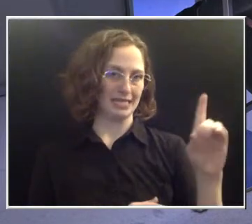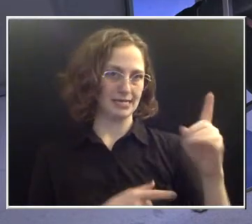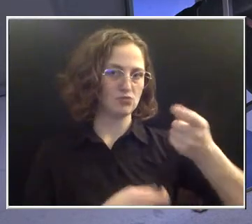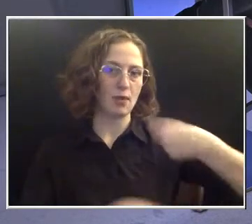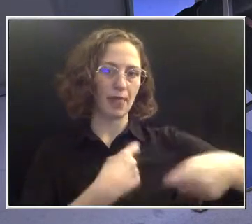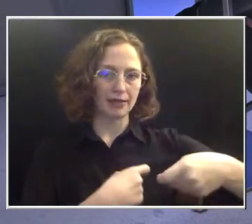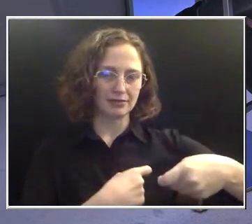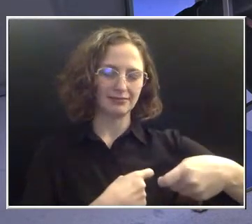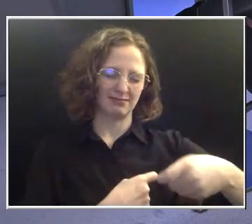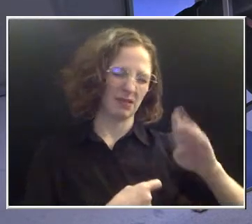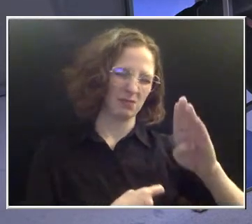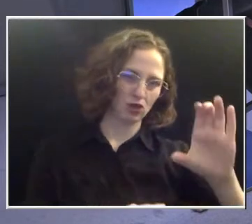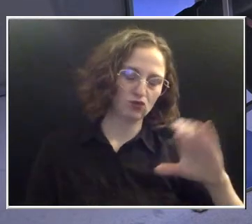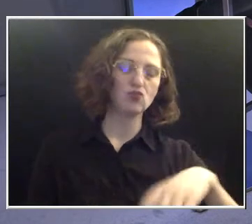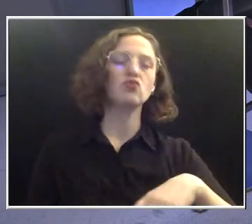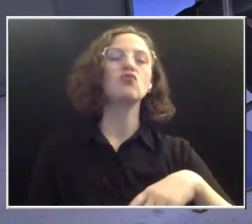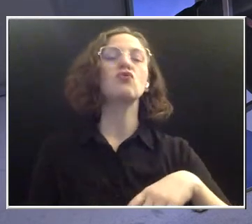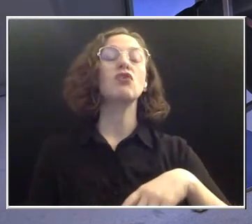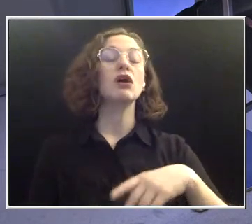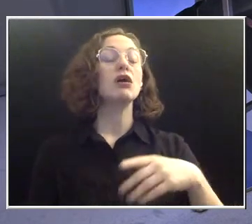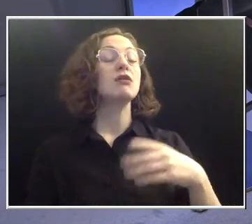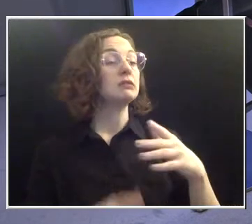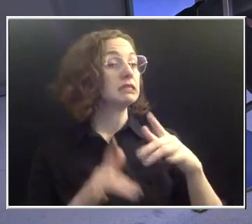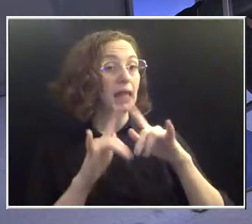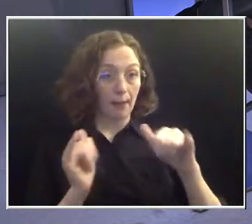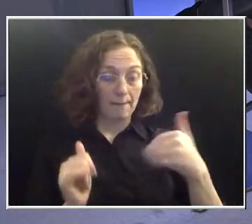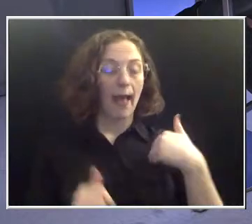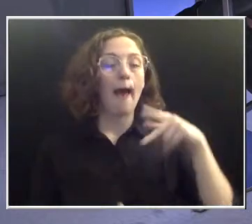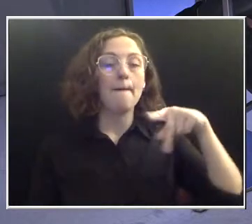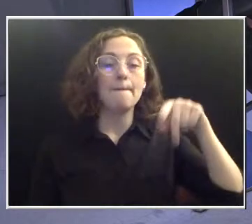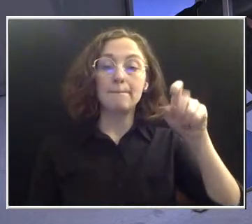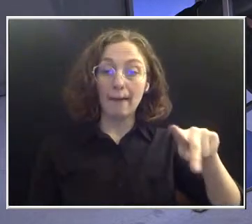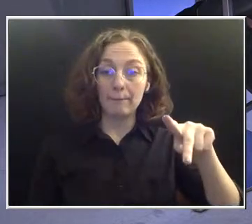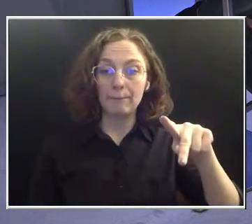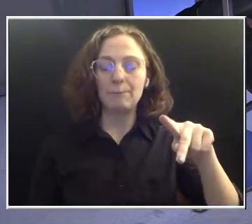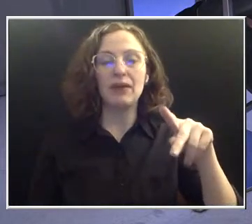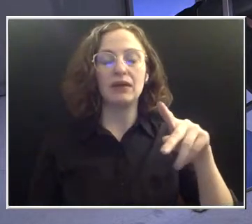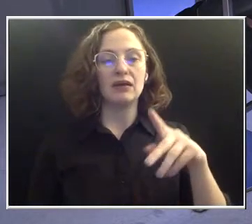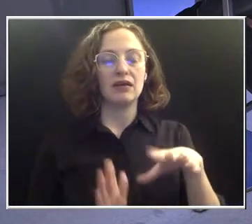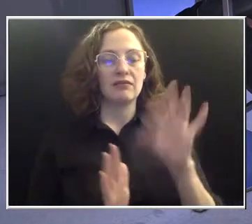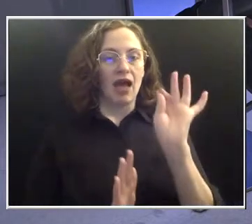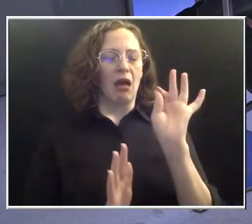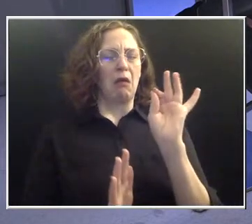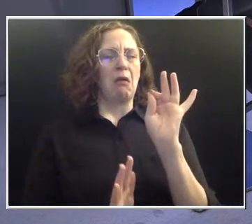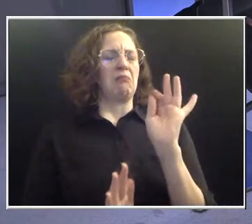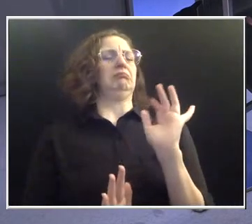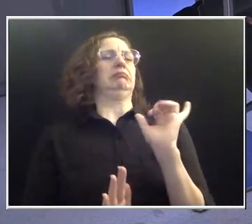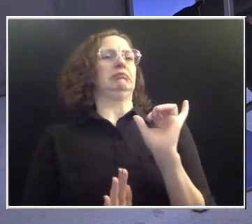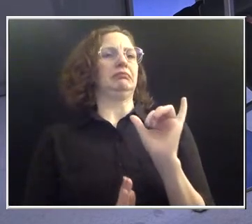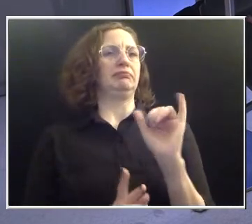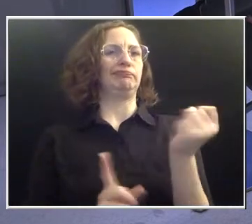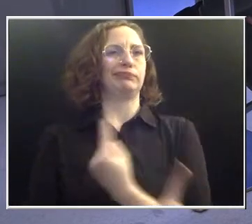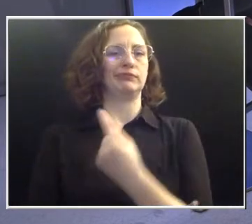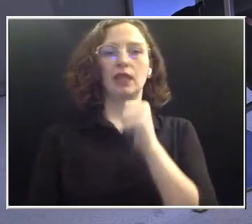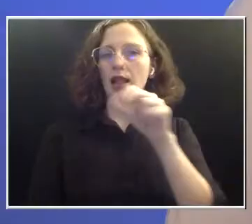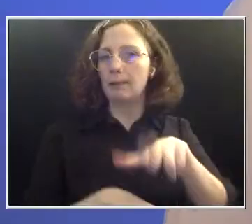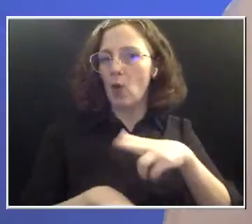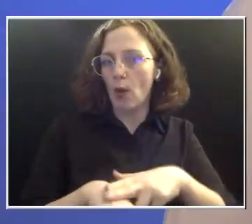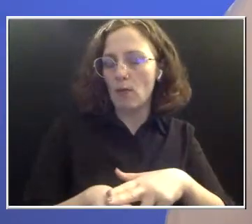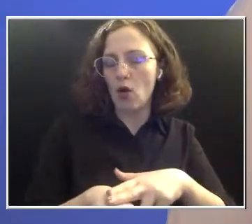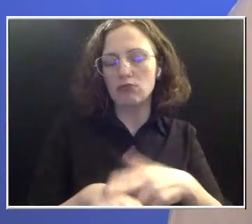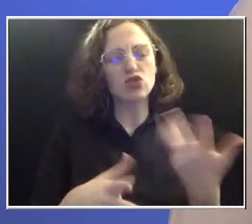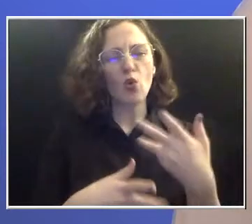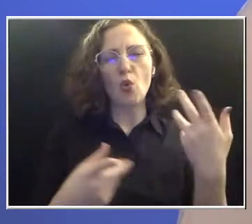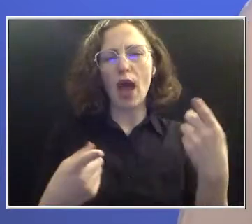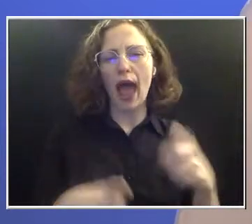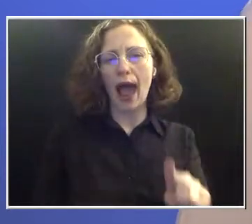had a pap smear that came back abnormal. Mm-hmm. So talk to us what happened from that moment on and what you were learning. Yeah, so I had my son